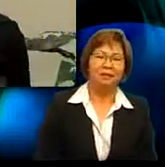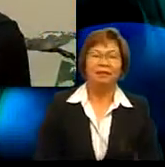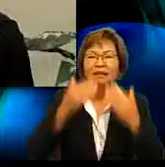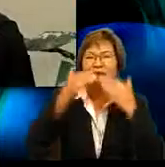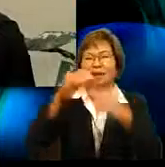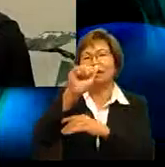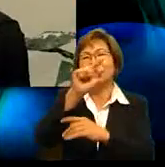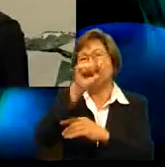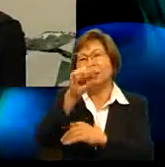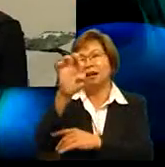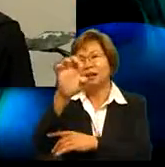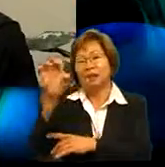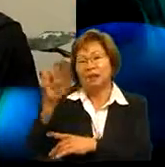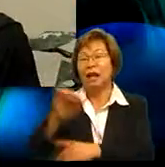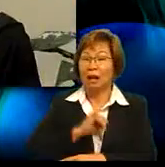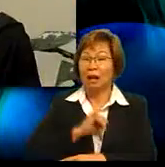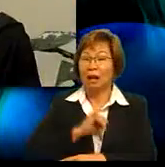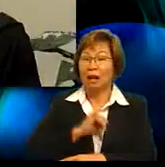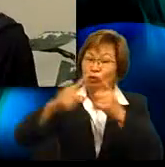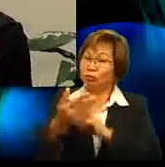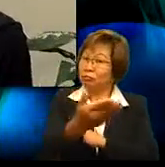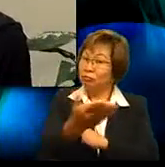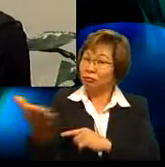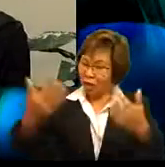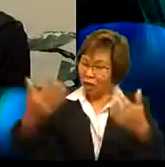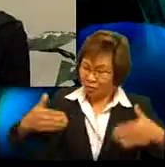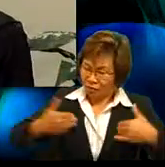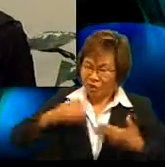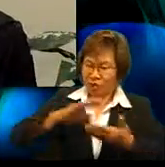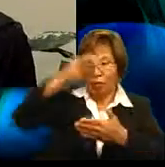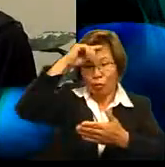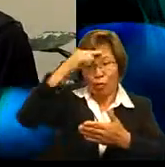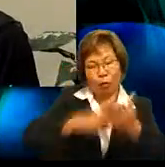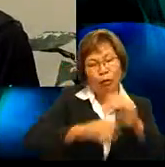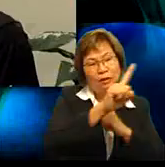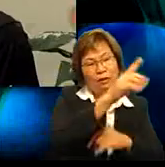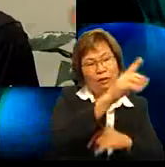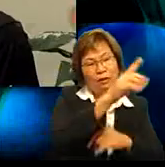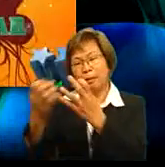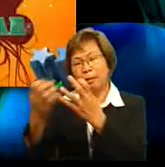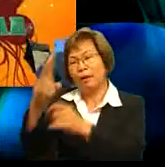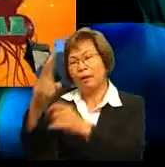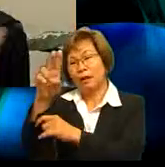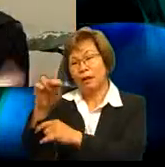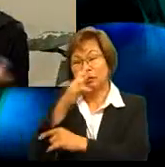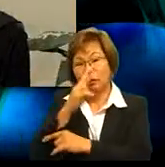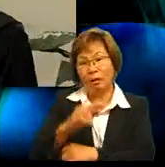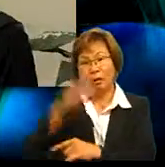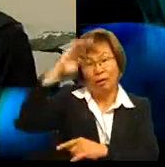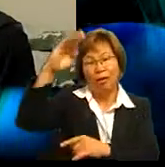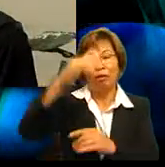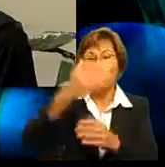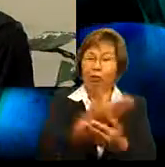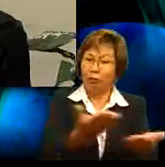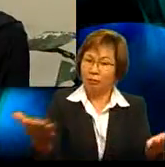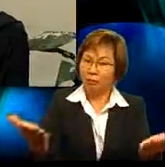Thank you, Azreen. I'm sure our friends out there have learned what singular and plural nouns are. And hello again,